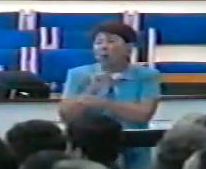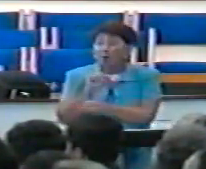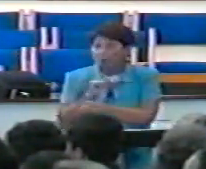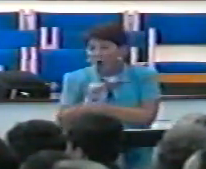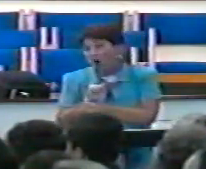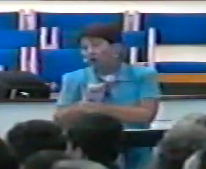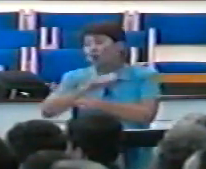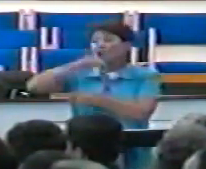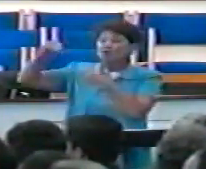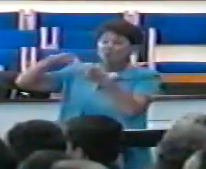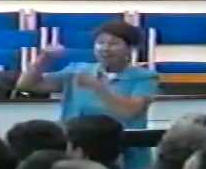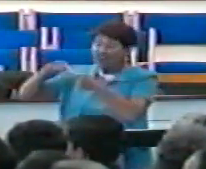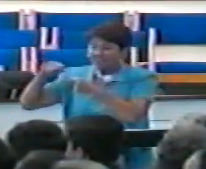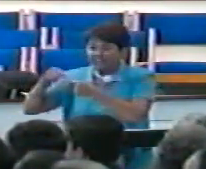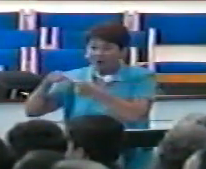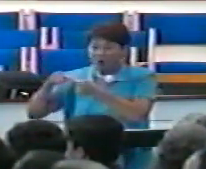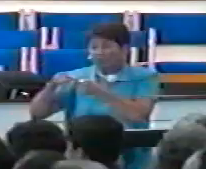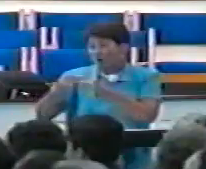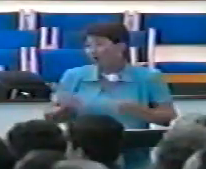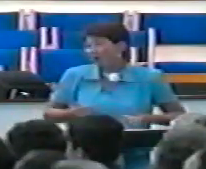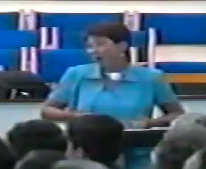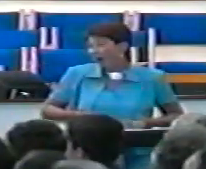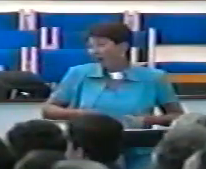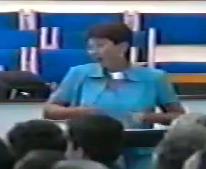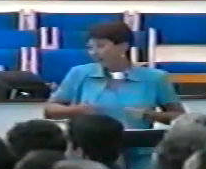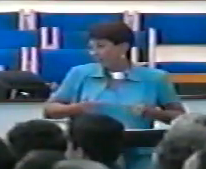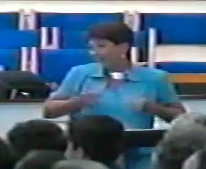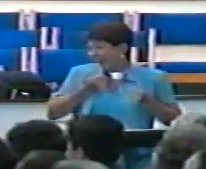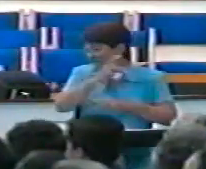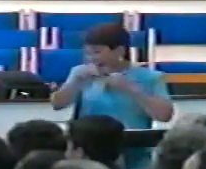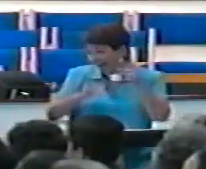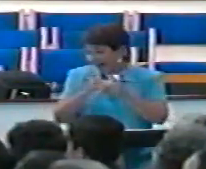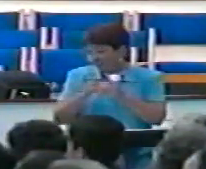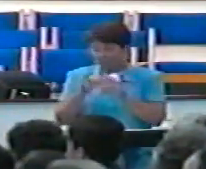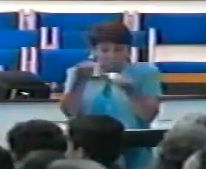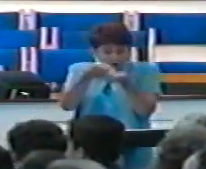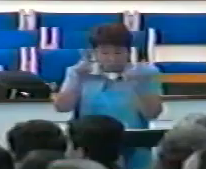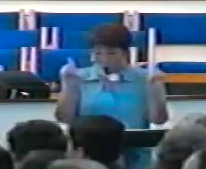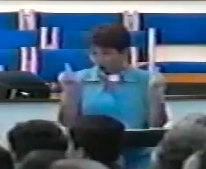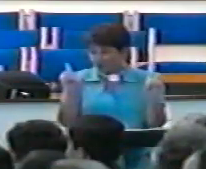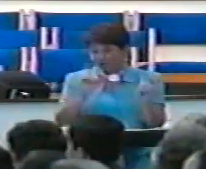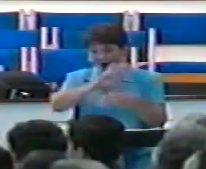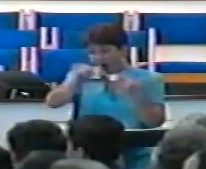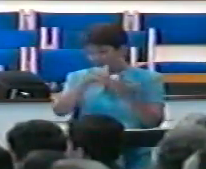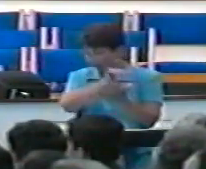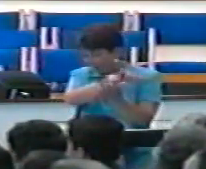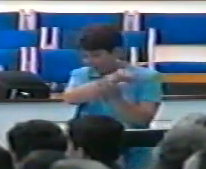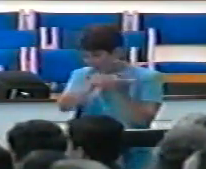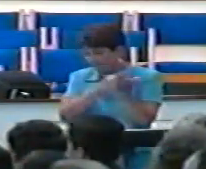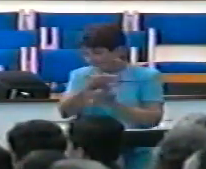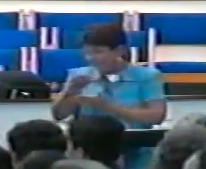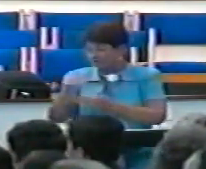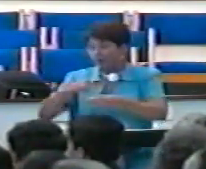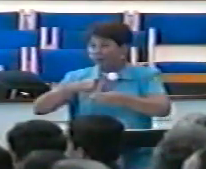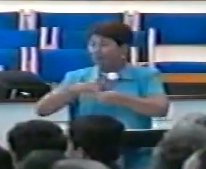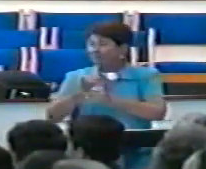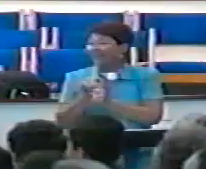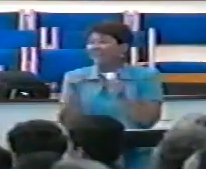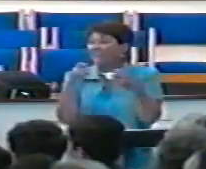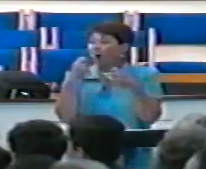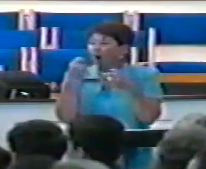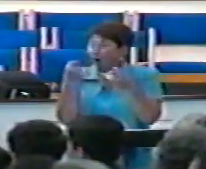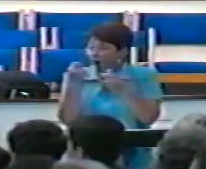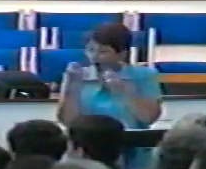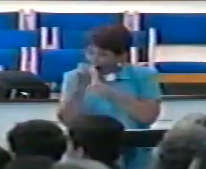hectic lifestyle, whether it be because divorce, all make it difficult for many men to make a commitment to